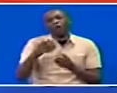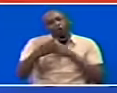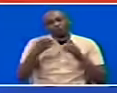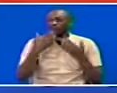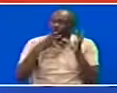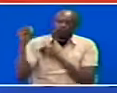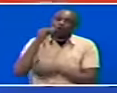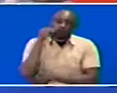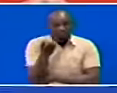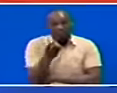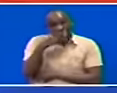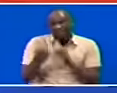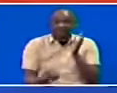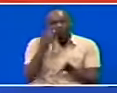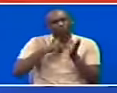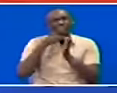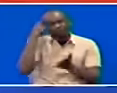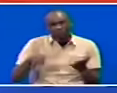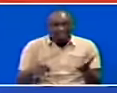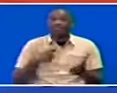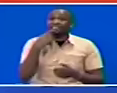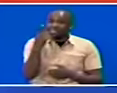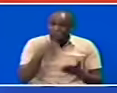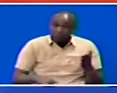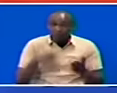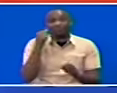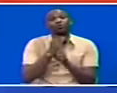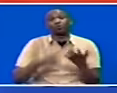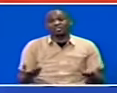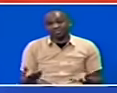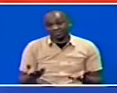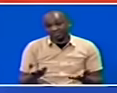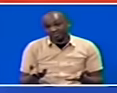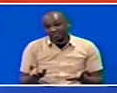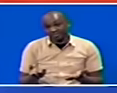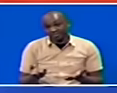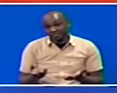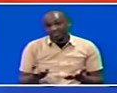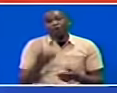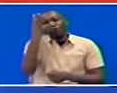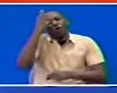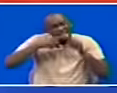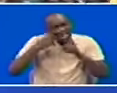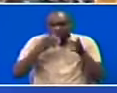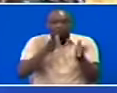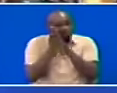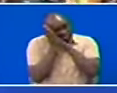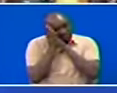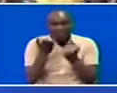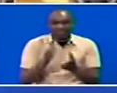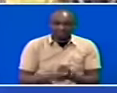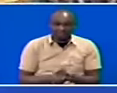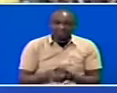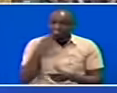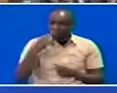salama, ndio unazindua miradi, miezi saba peke yake utafanya nini? Miaka nne umekuwa umelala. Raila says the